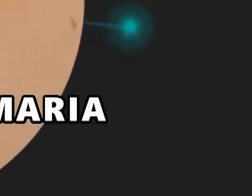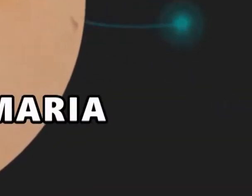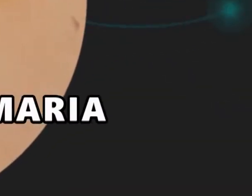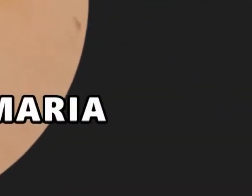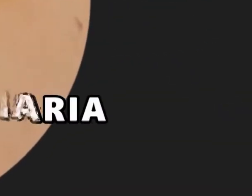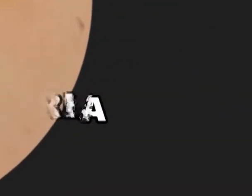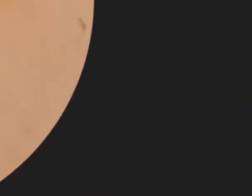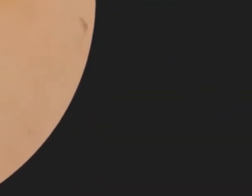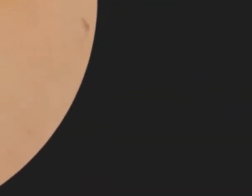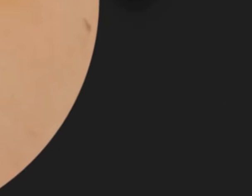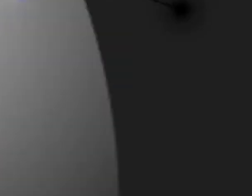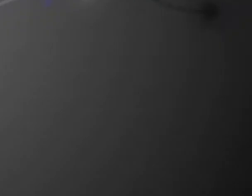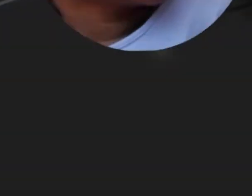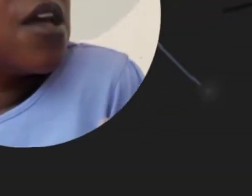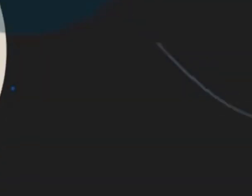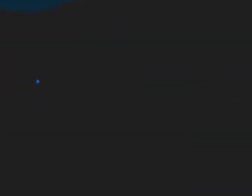together.